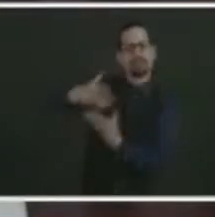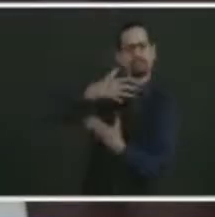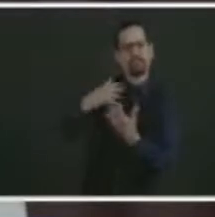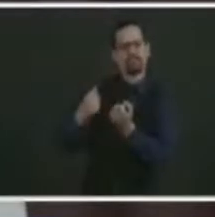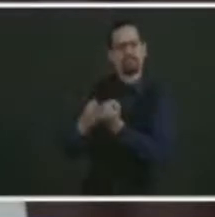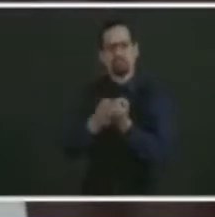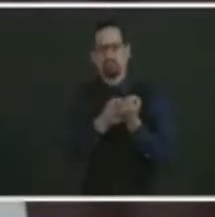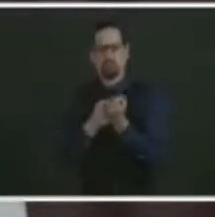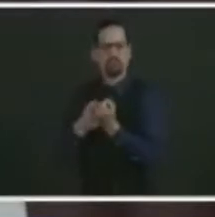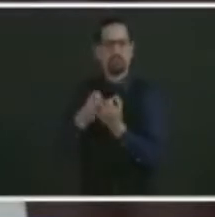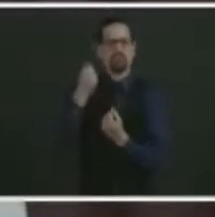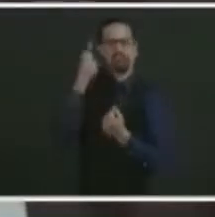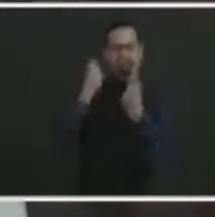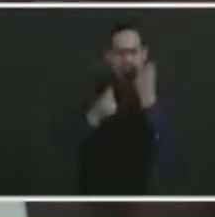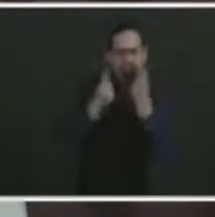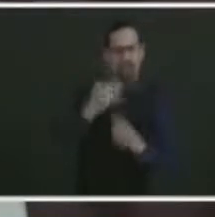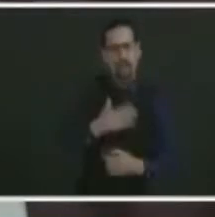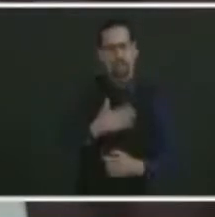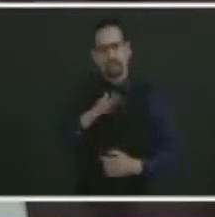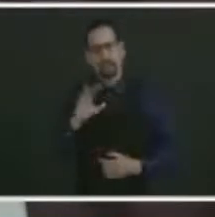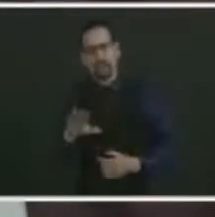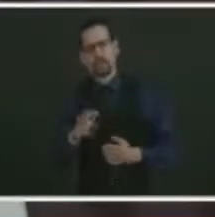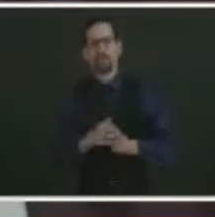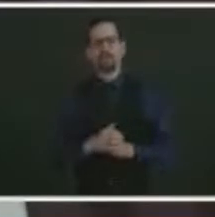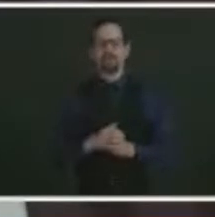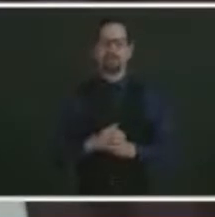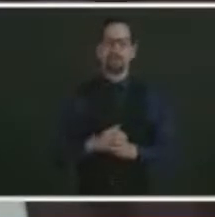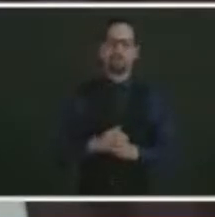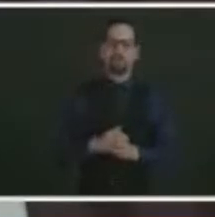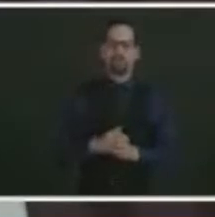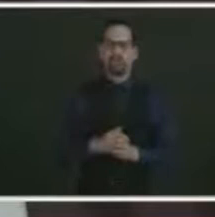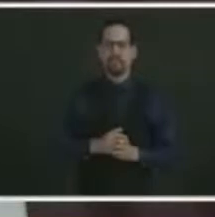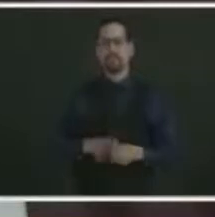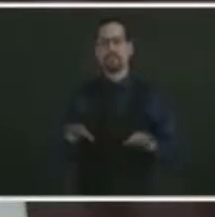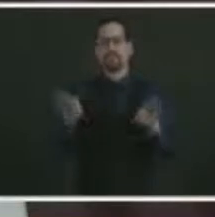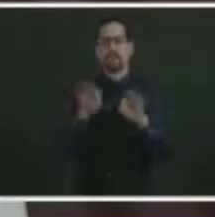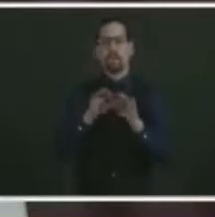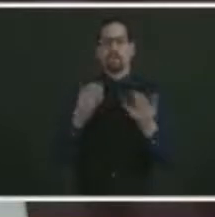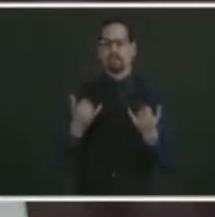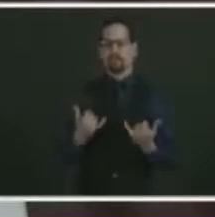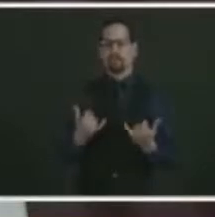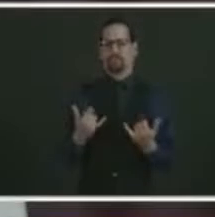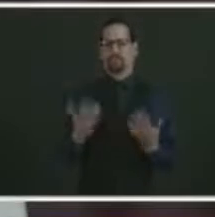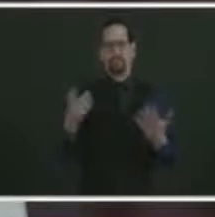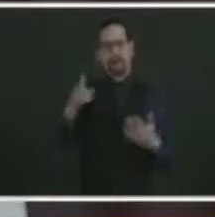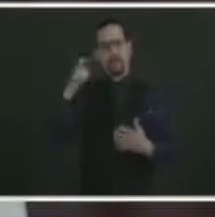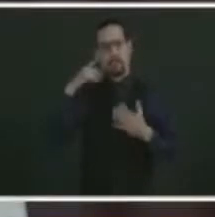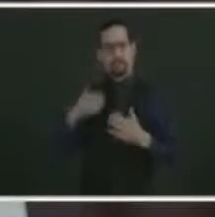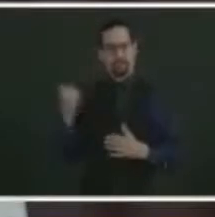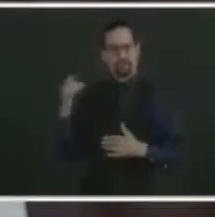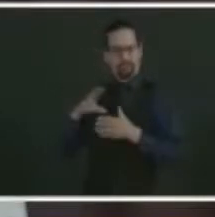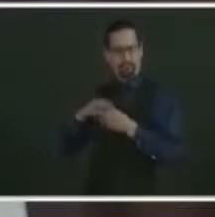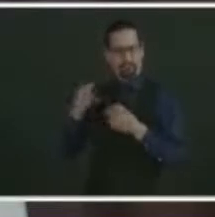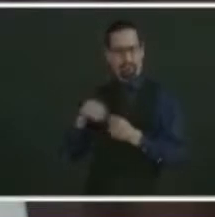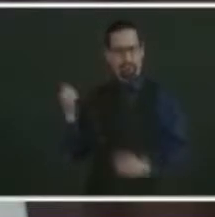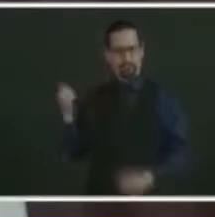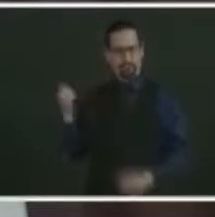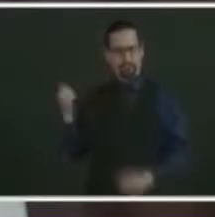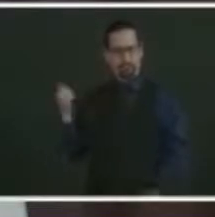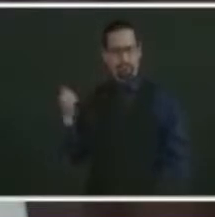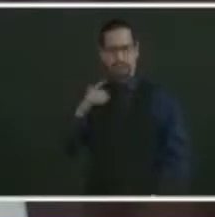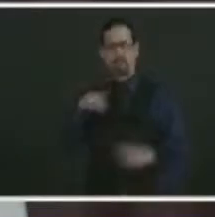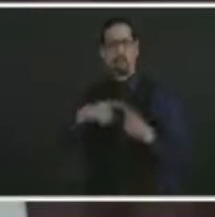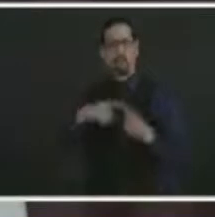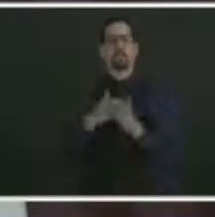With that, there is also the echoing of what the governor said, where public health is